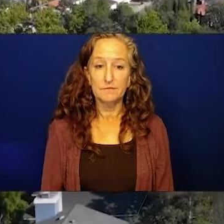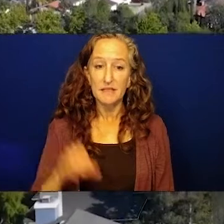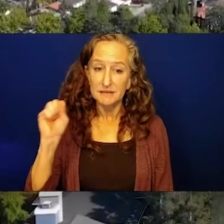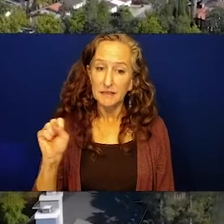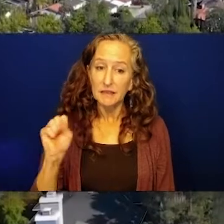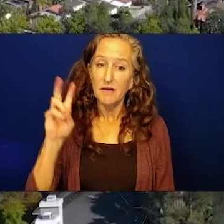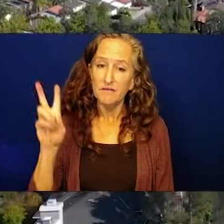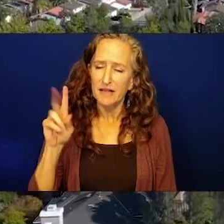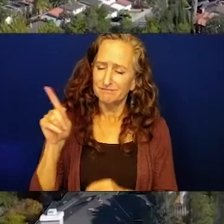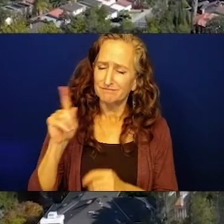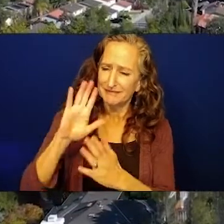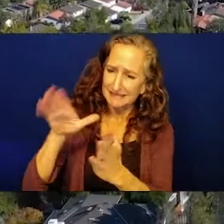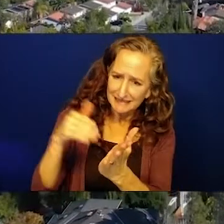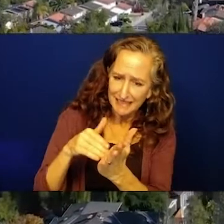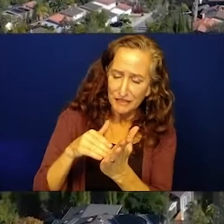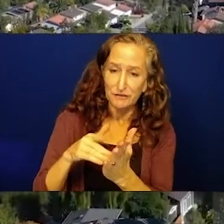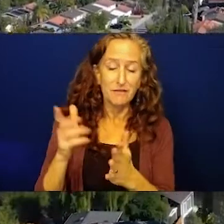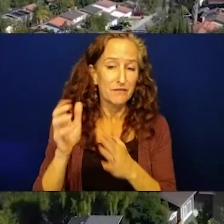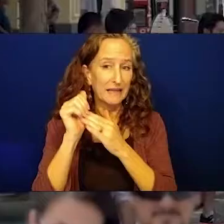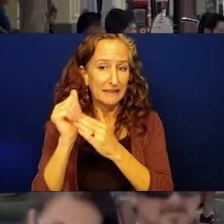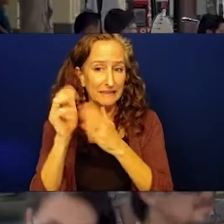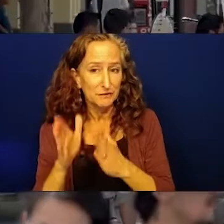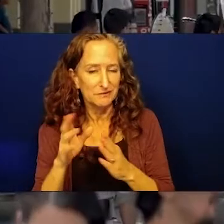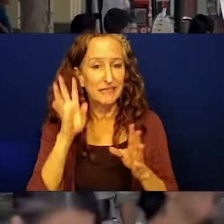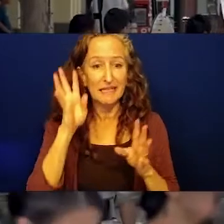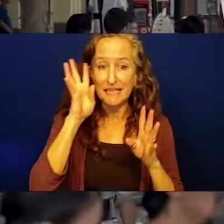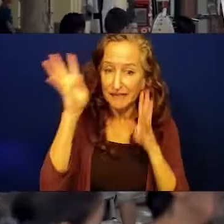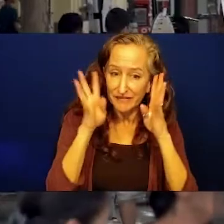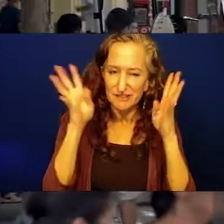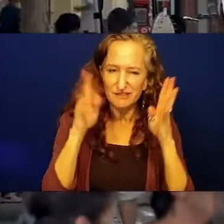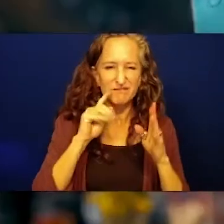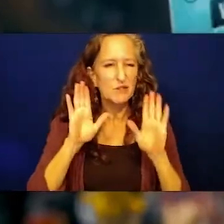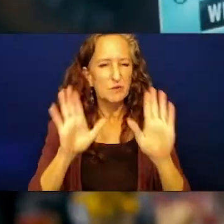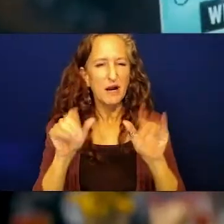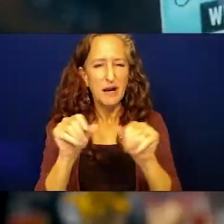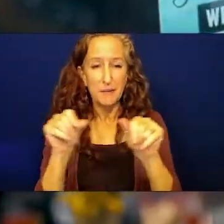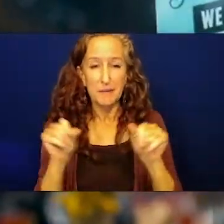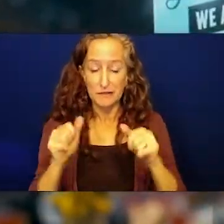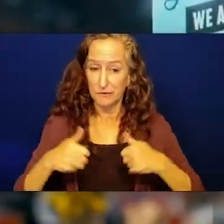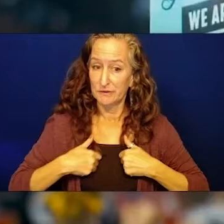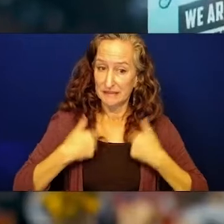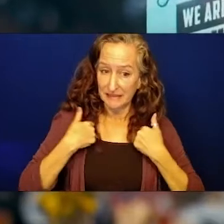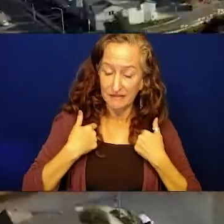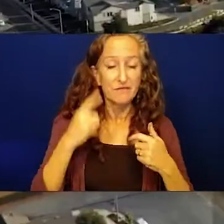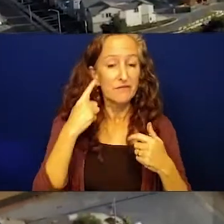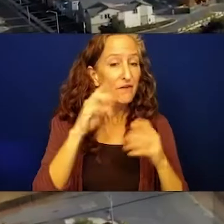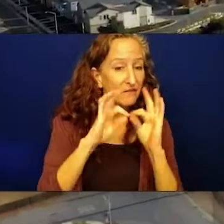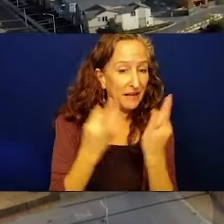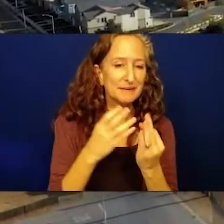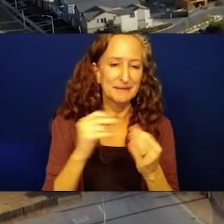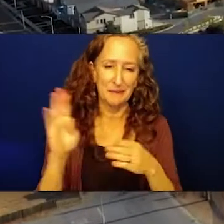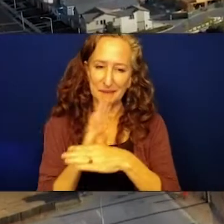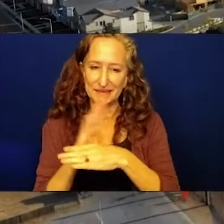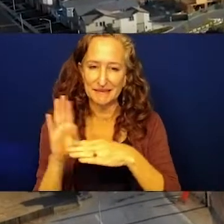Silicon Valley is a center for leadership and innovation, and a great place for families and businesses to thrive. As our